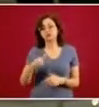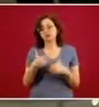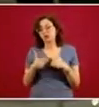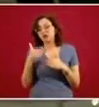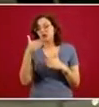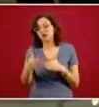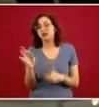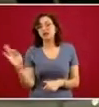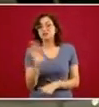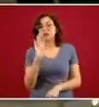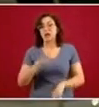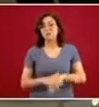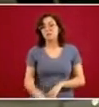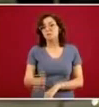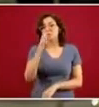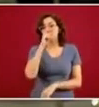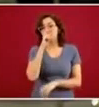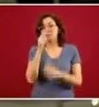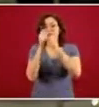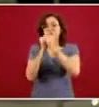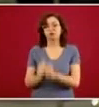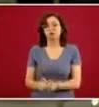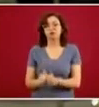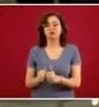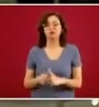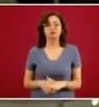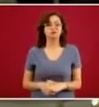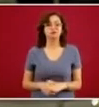other less populated areas.